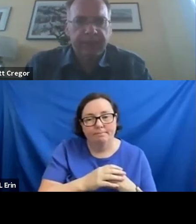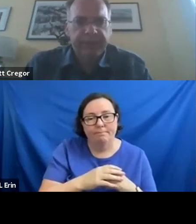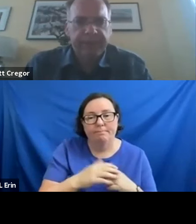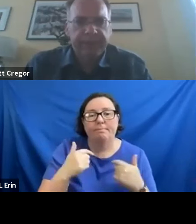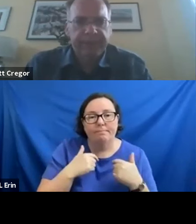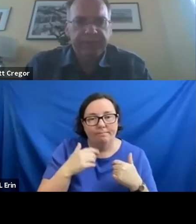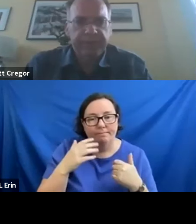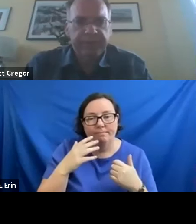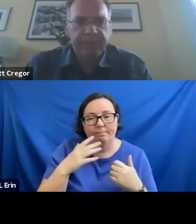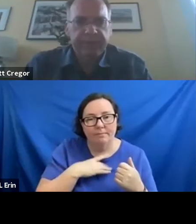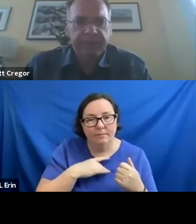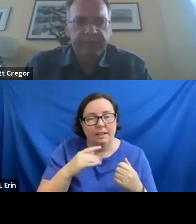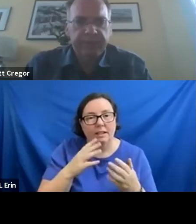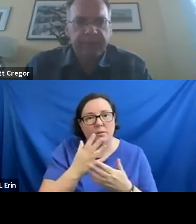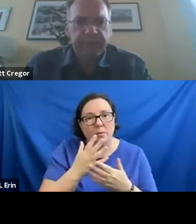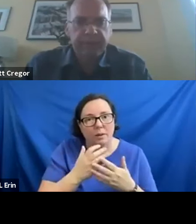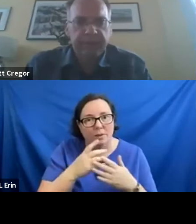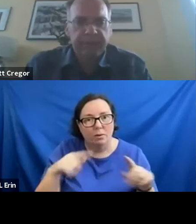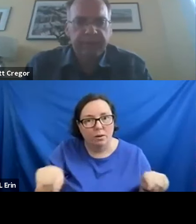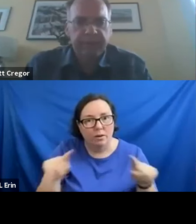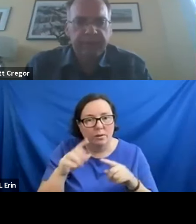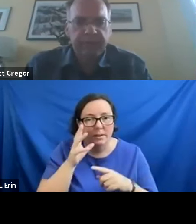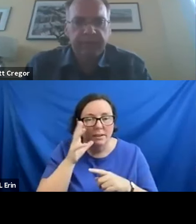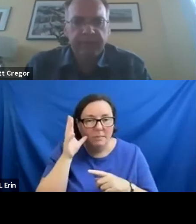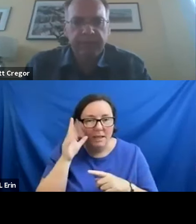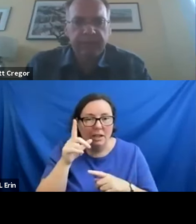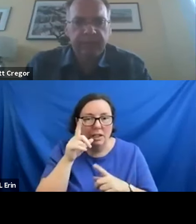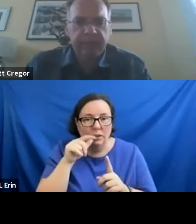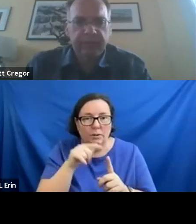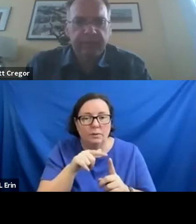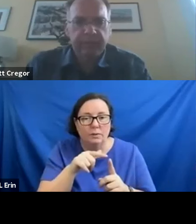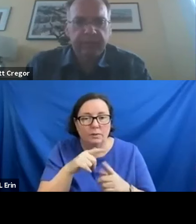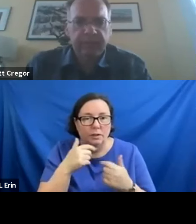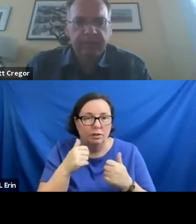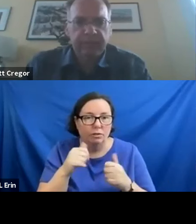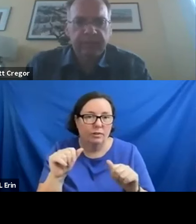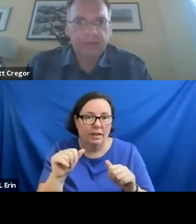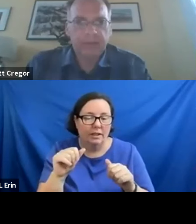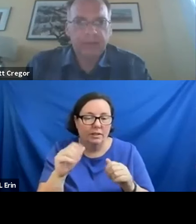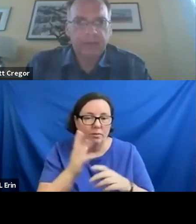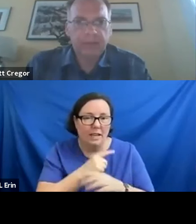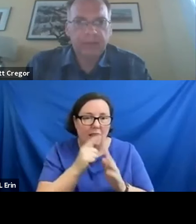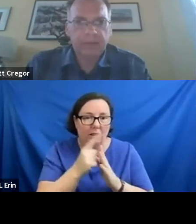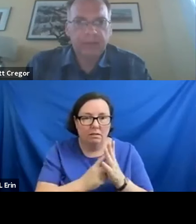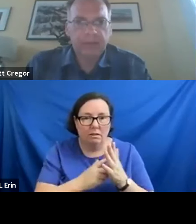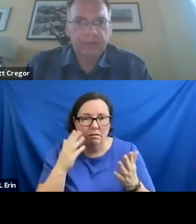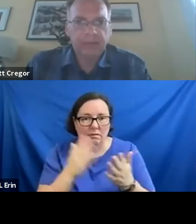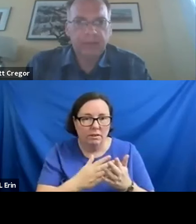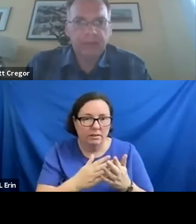I would like to implore those parents who are trying to get legal